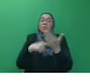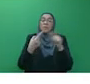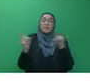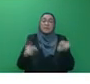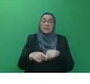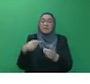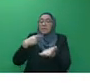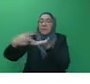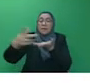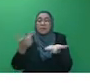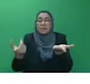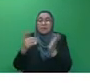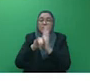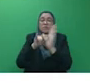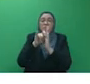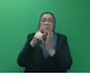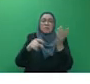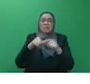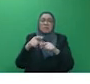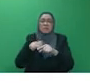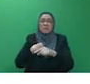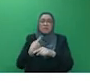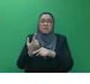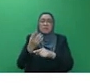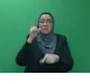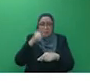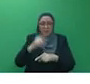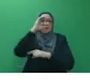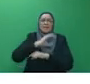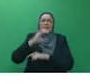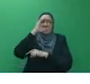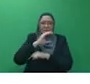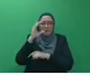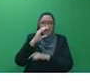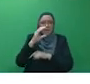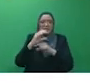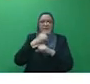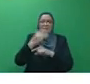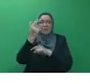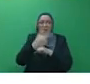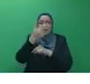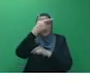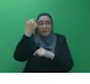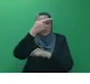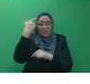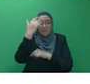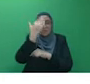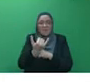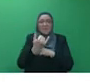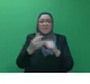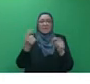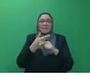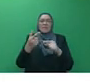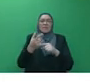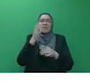what should people pay you find that find that reason if not what's the point right so